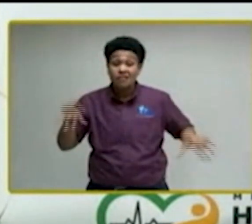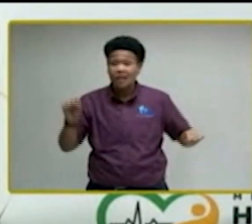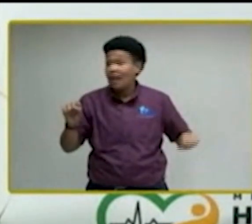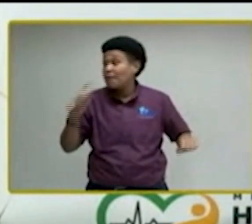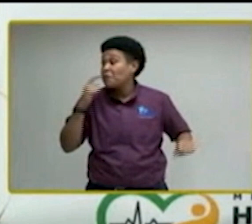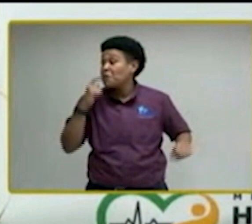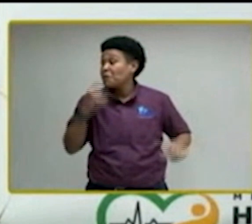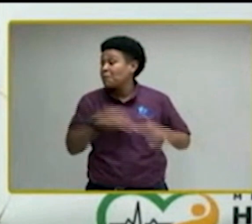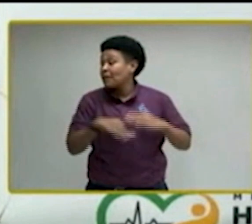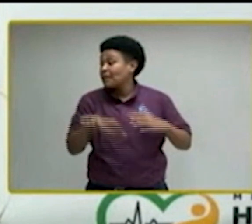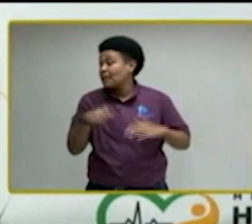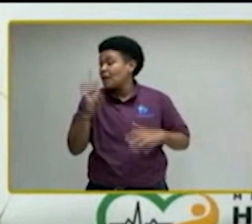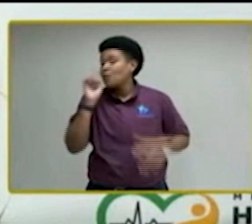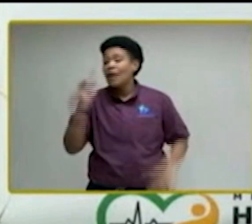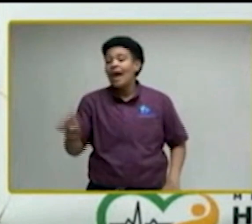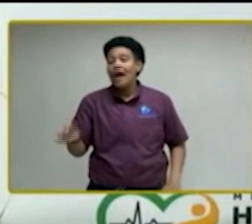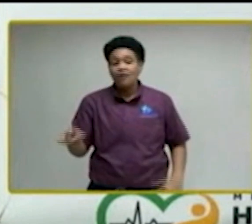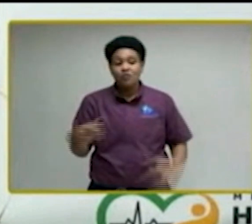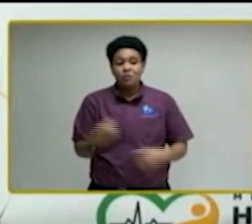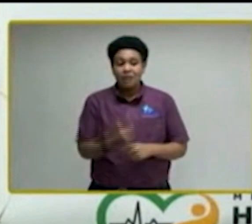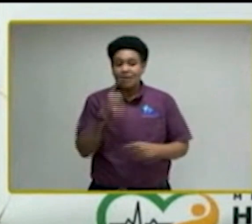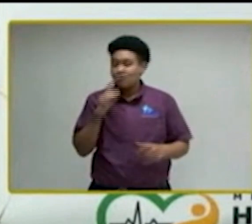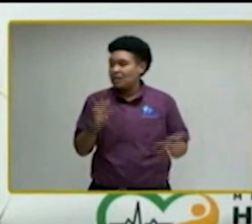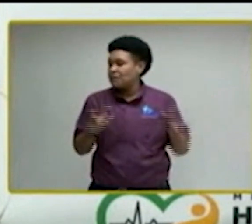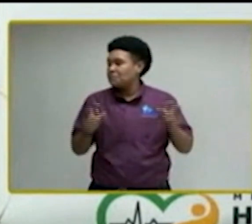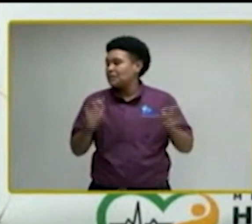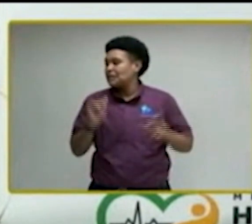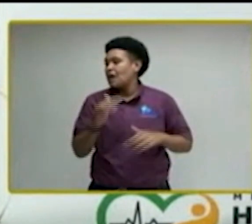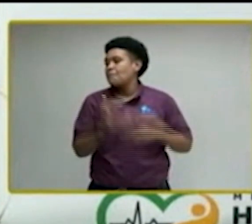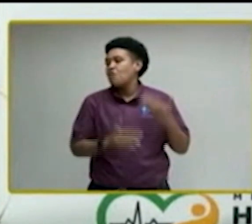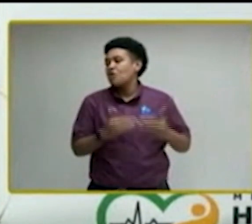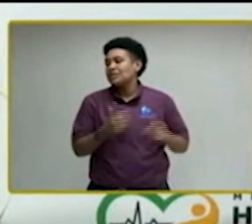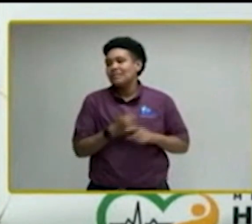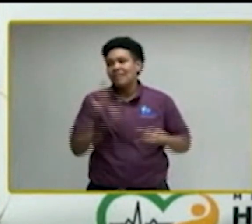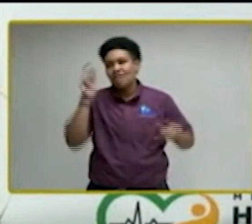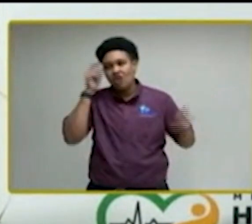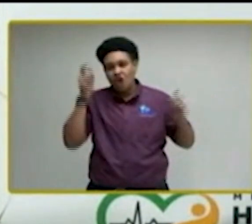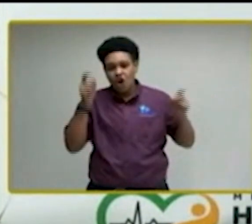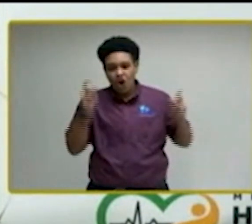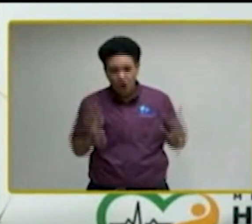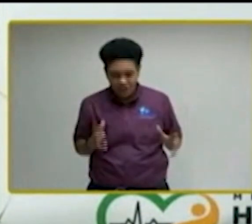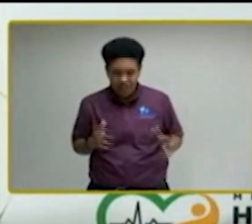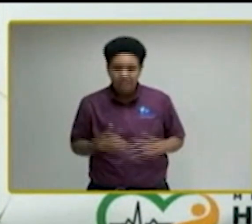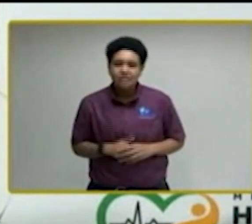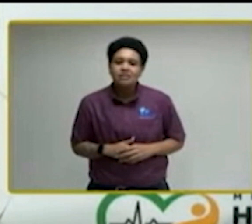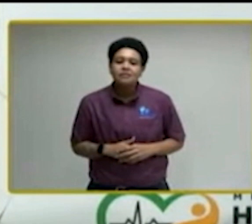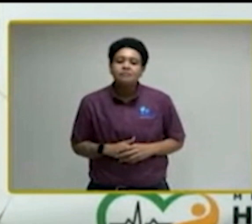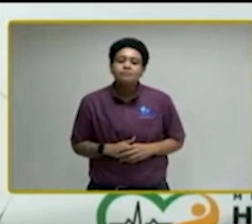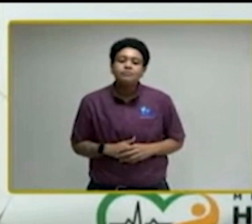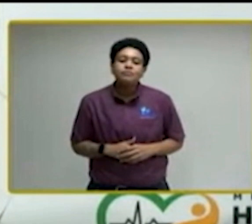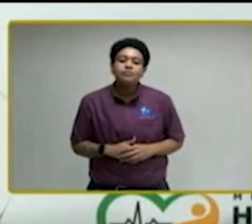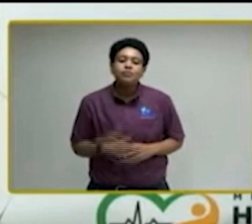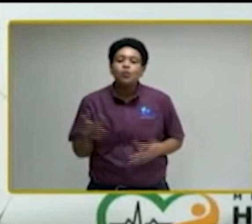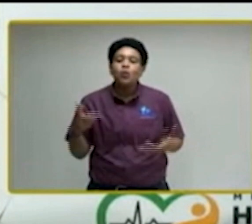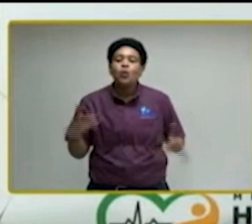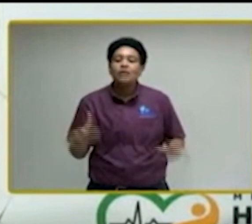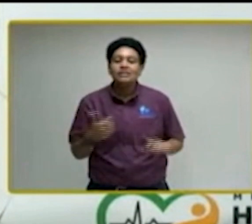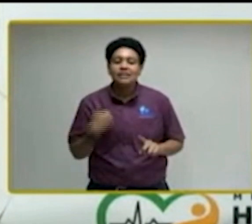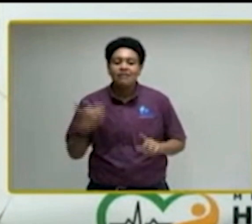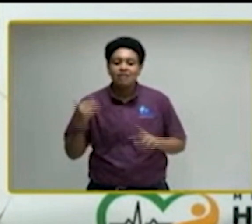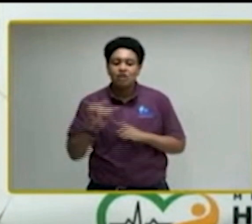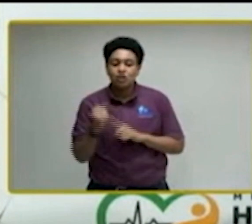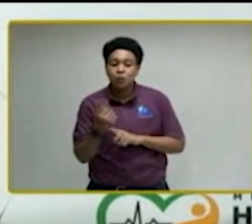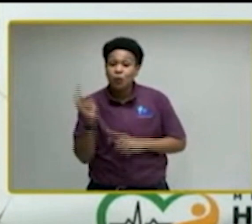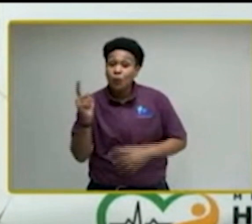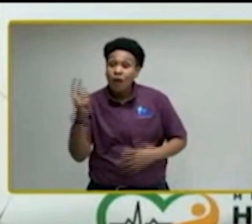they will have to make. They preside over that process of governance. And you wouldn't want to have a situation